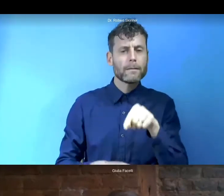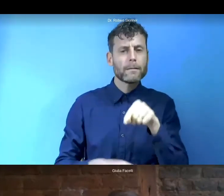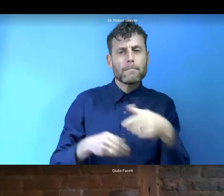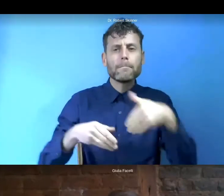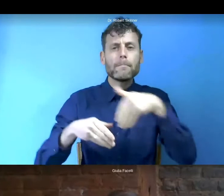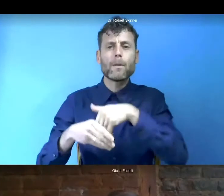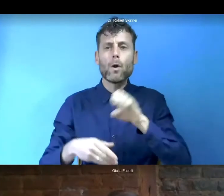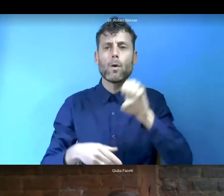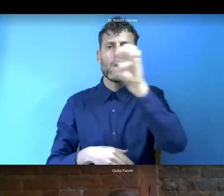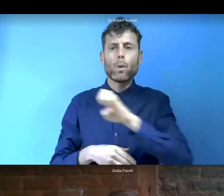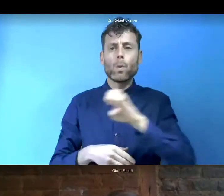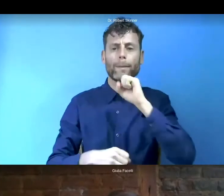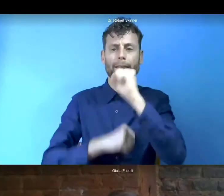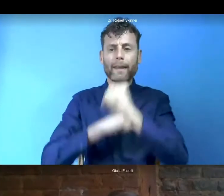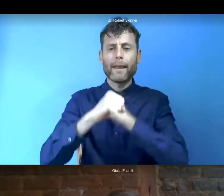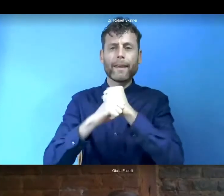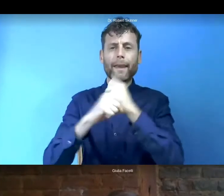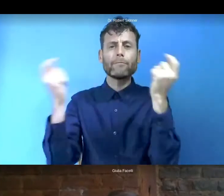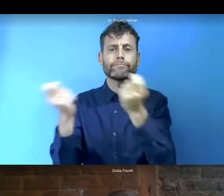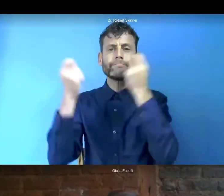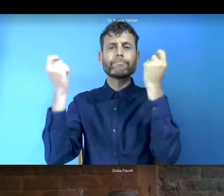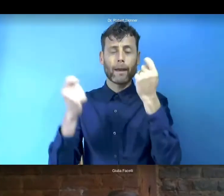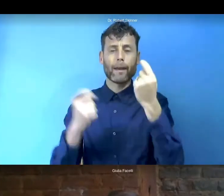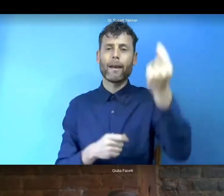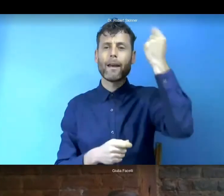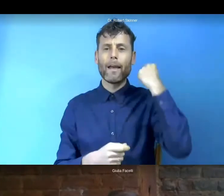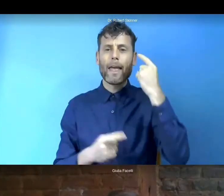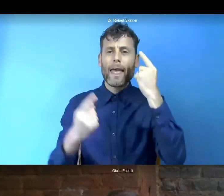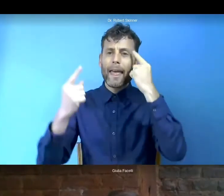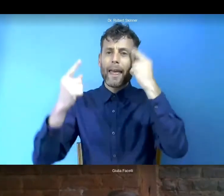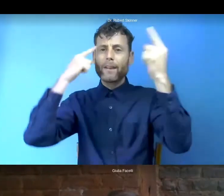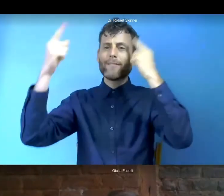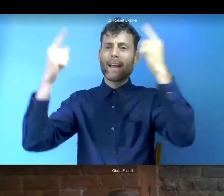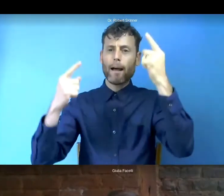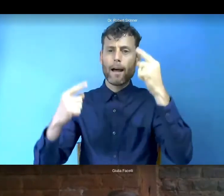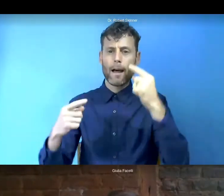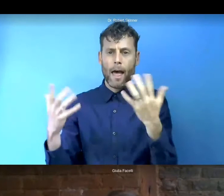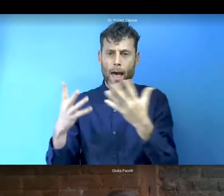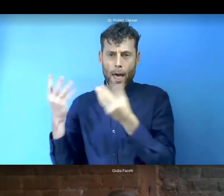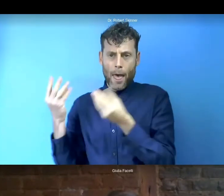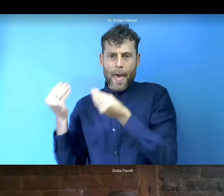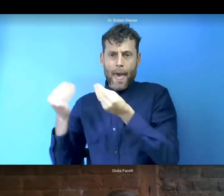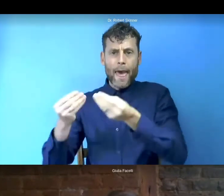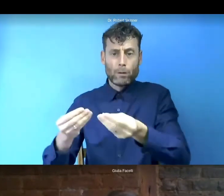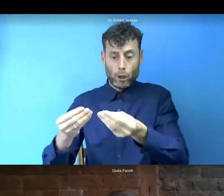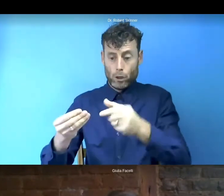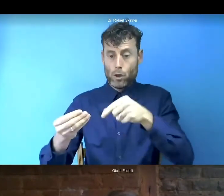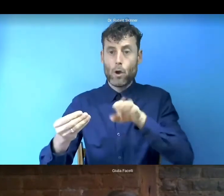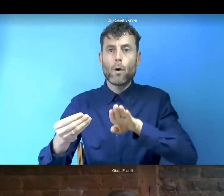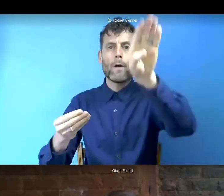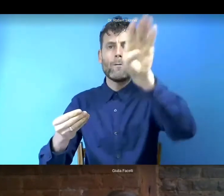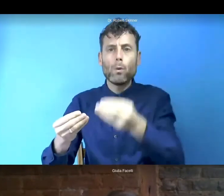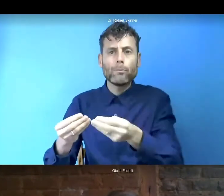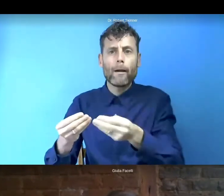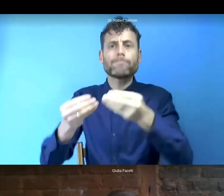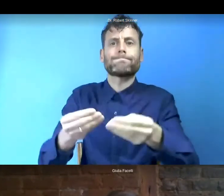And as well to animate the community of European innovators in cultural heritage. Now, ROC is coming to